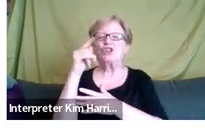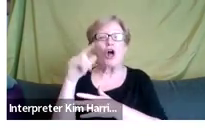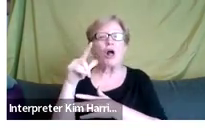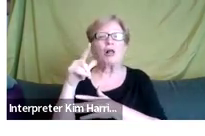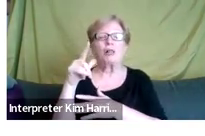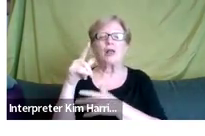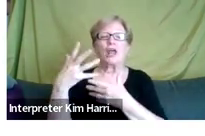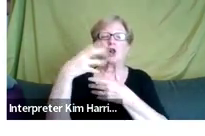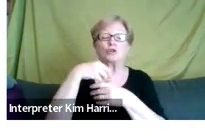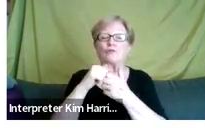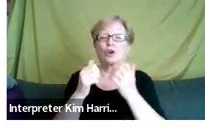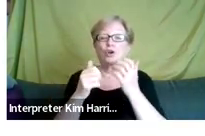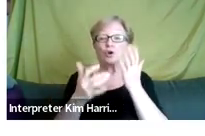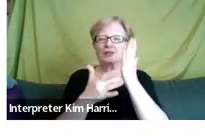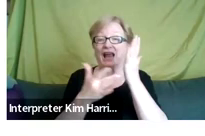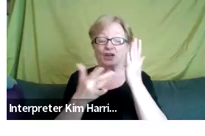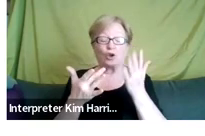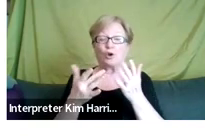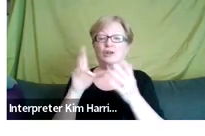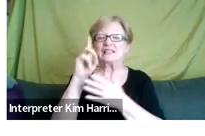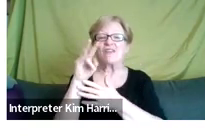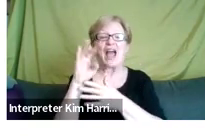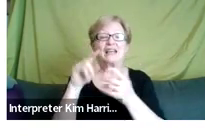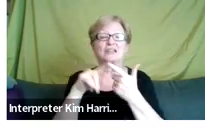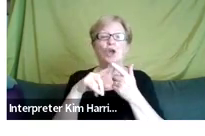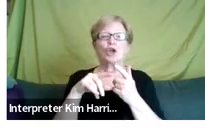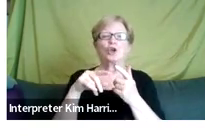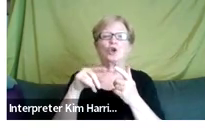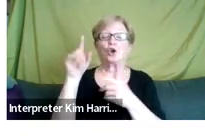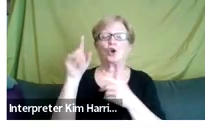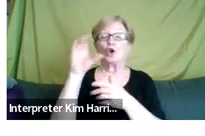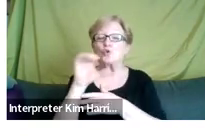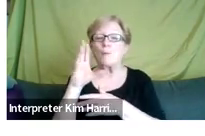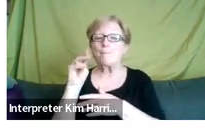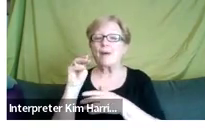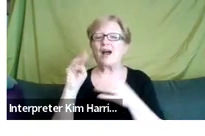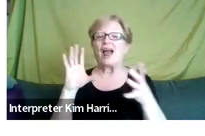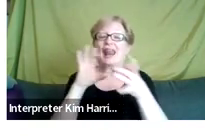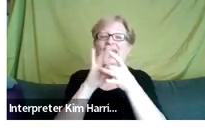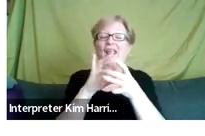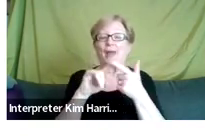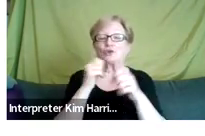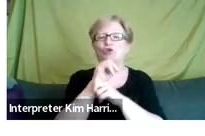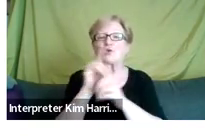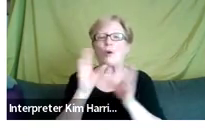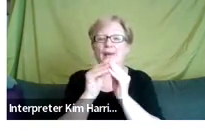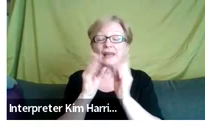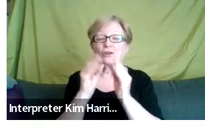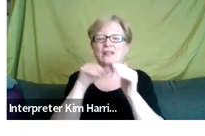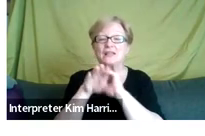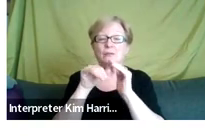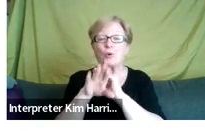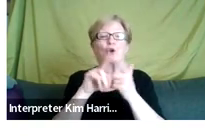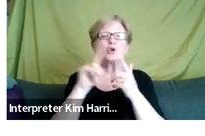for your digital devices, your Zoom links, make sure your meetings are accessible, your